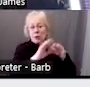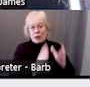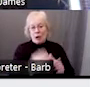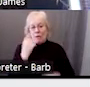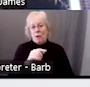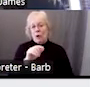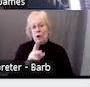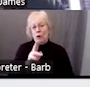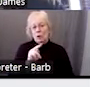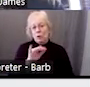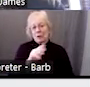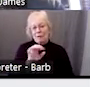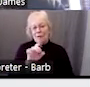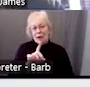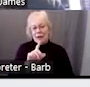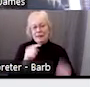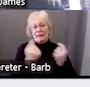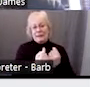Bethel.